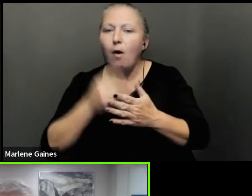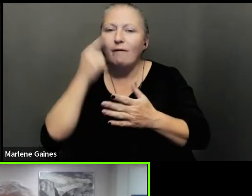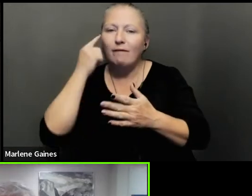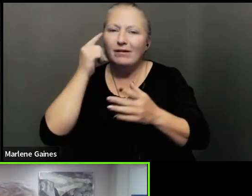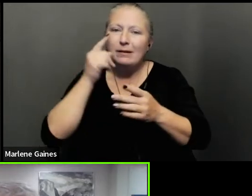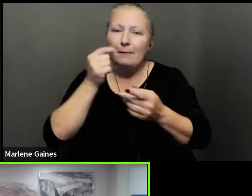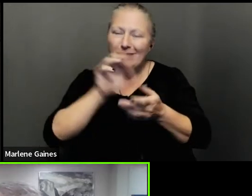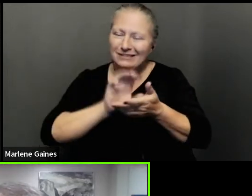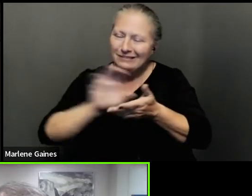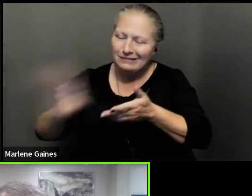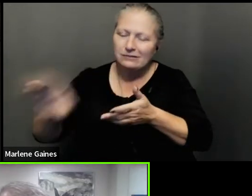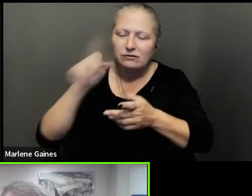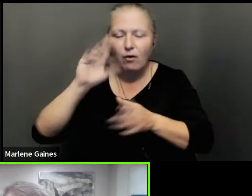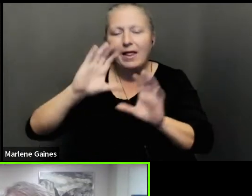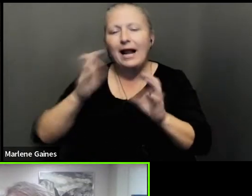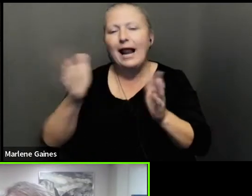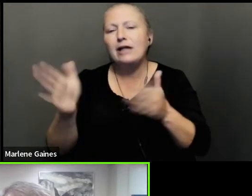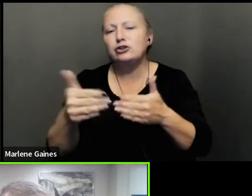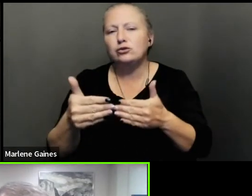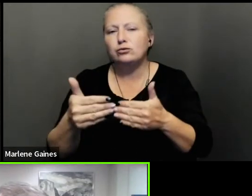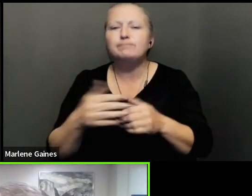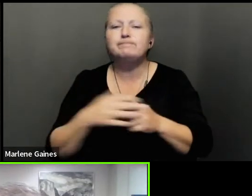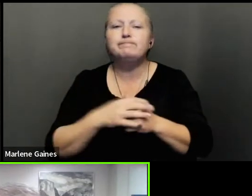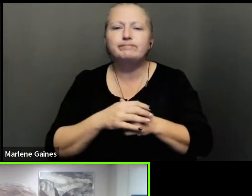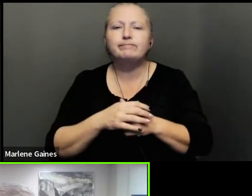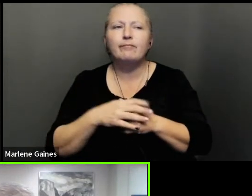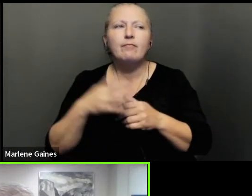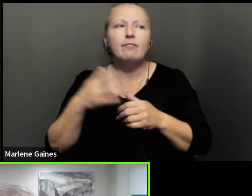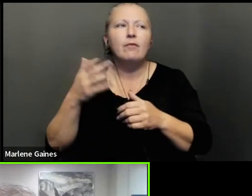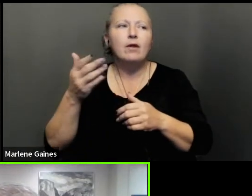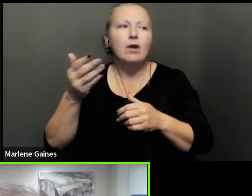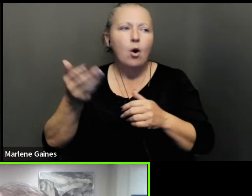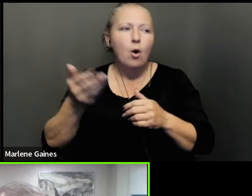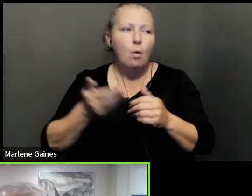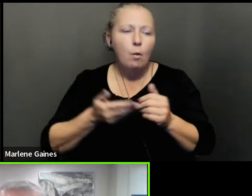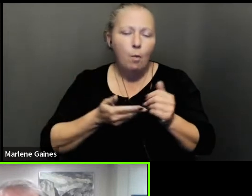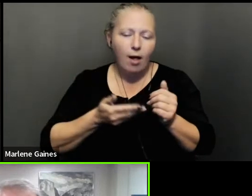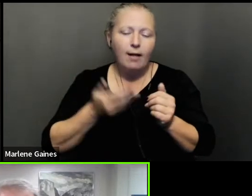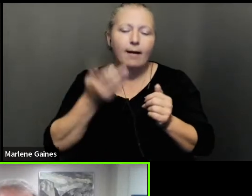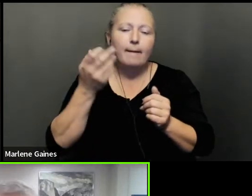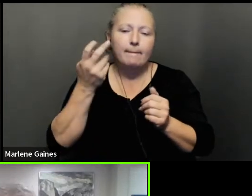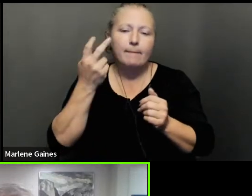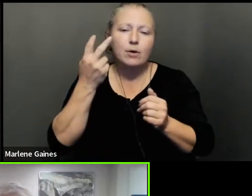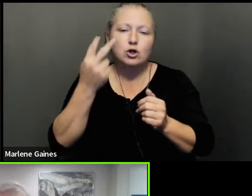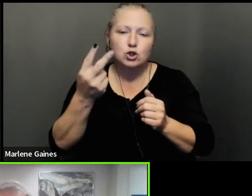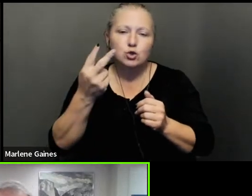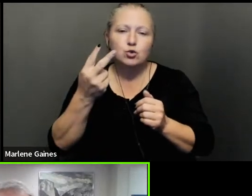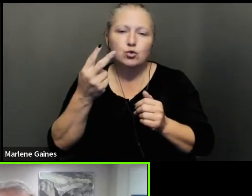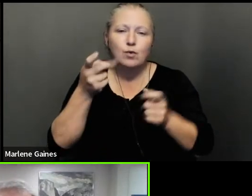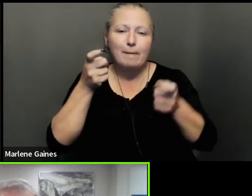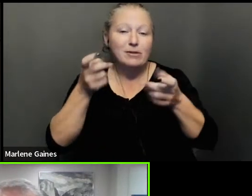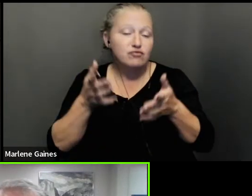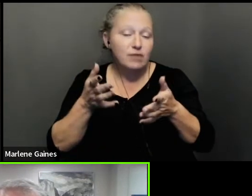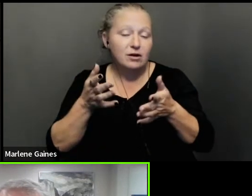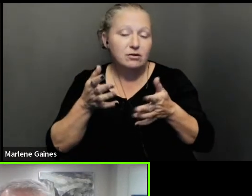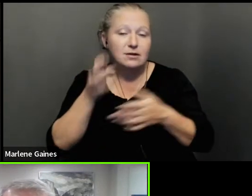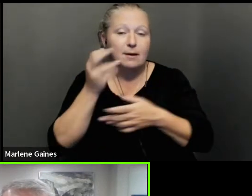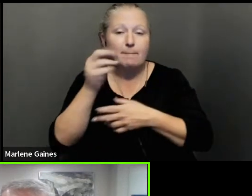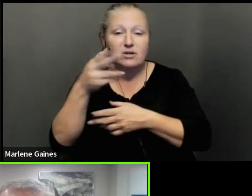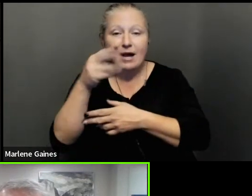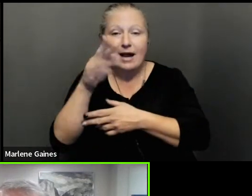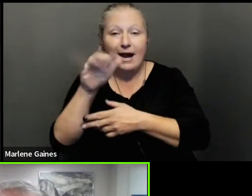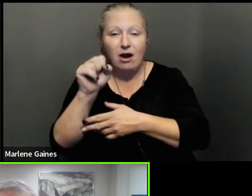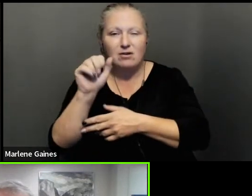as much as possible. I'd like to welcome the two appointed administrators, Mr. Harris